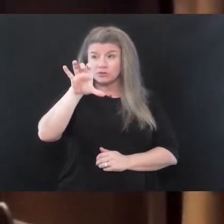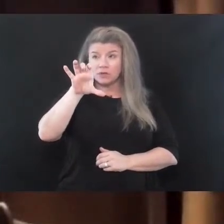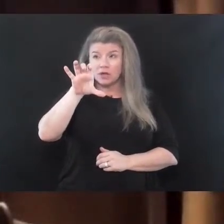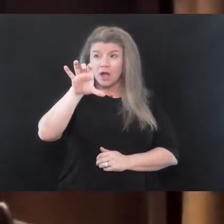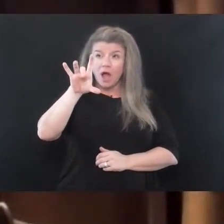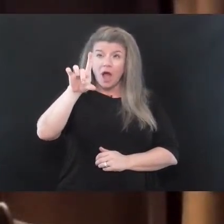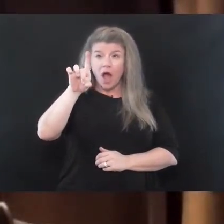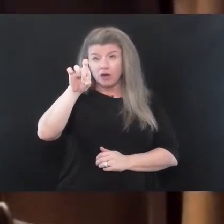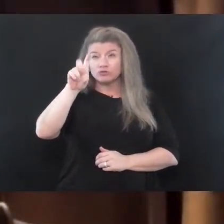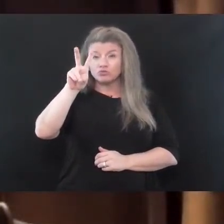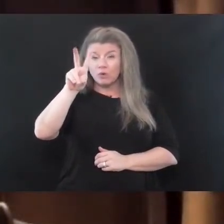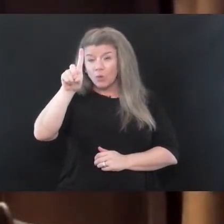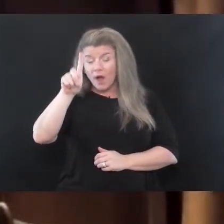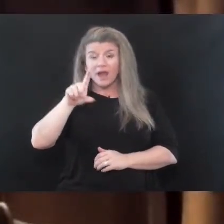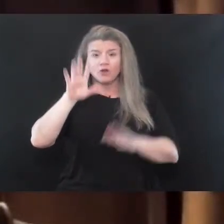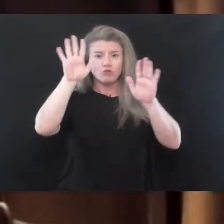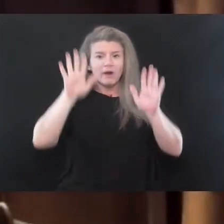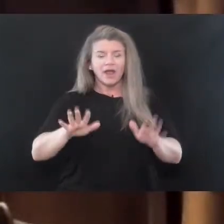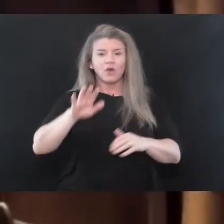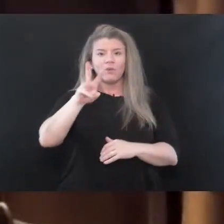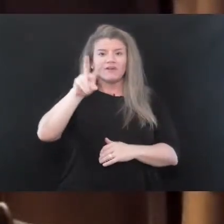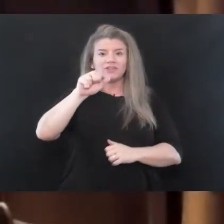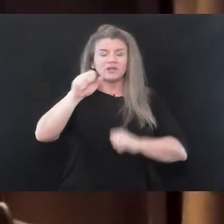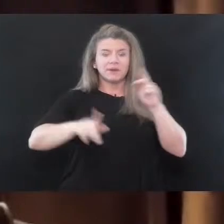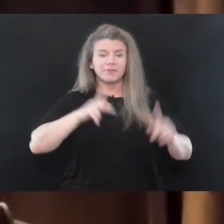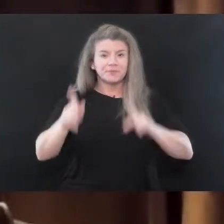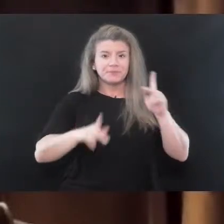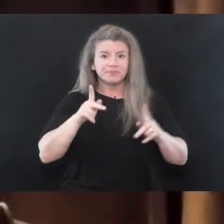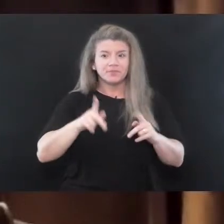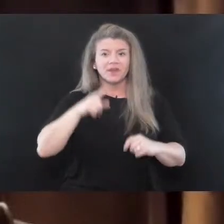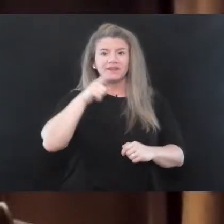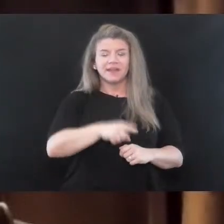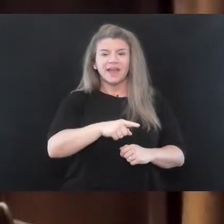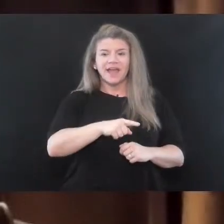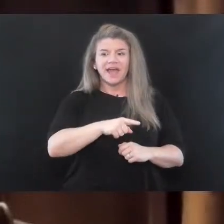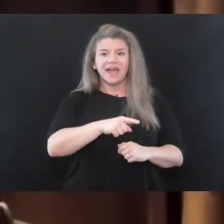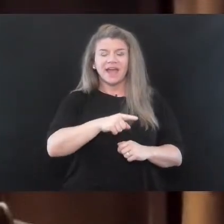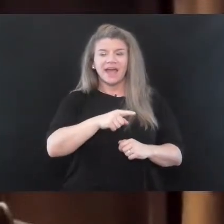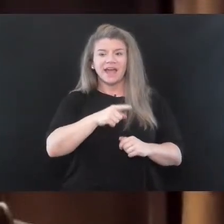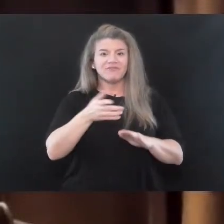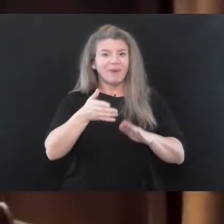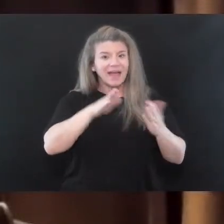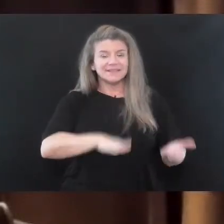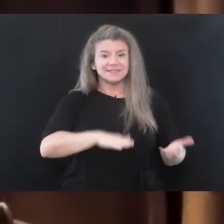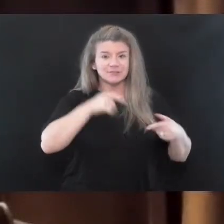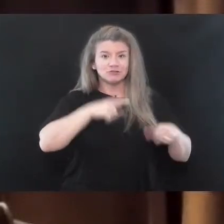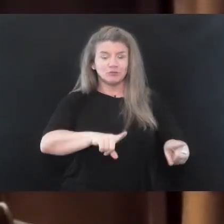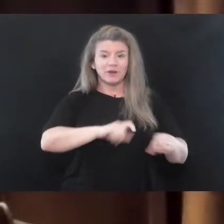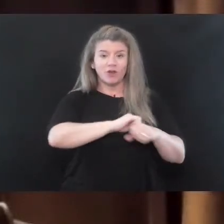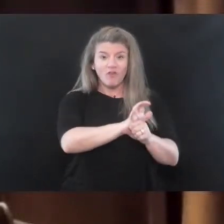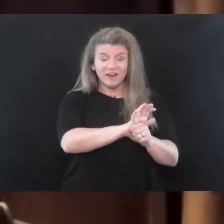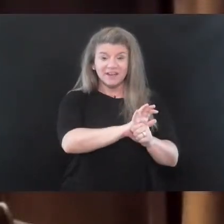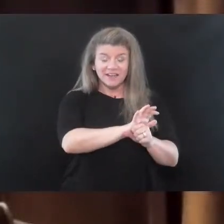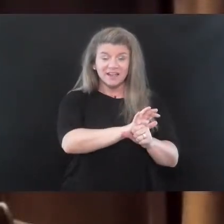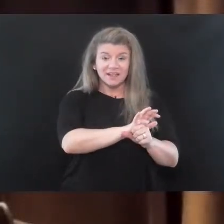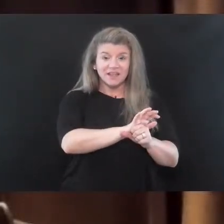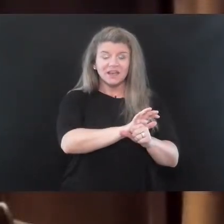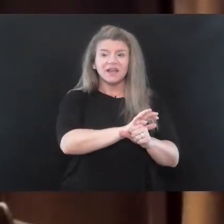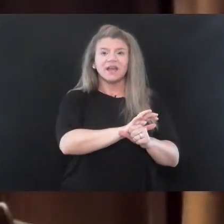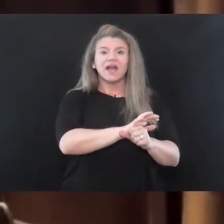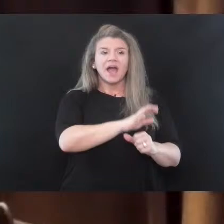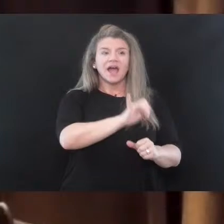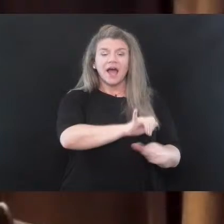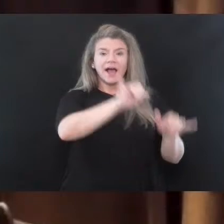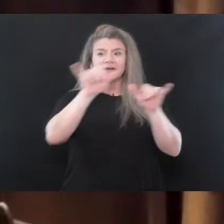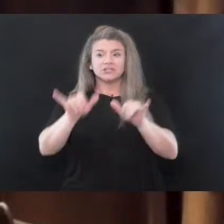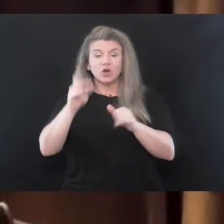2,821 great West Virginians who have passed with this COVID pandemic. And in